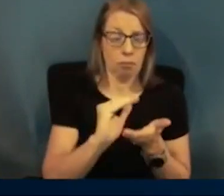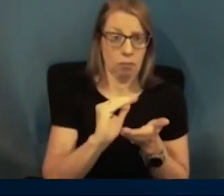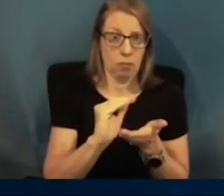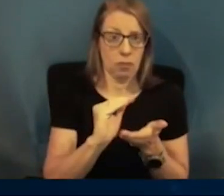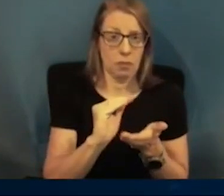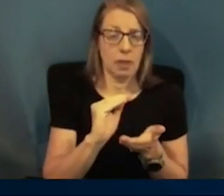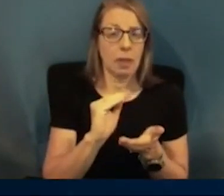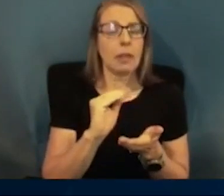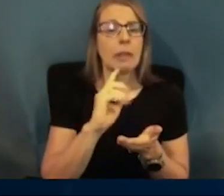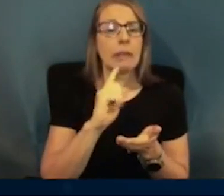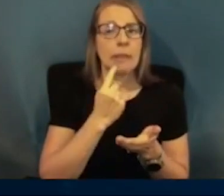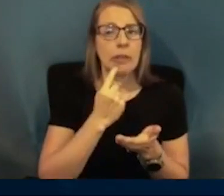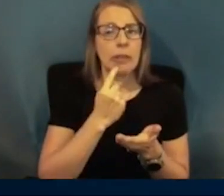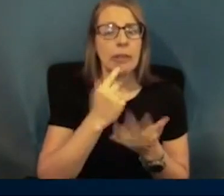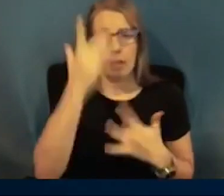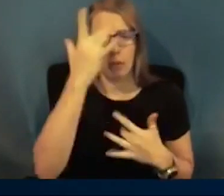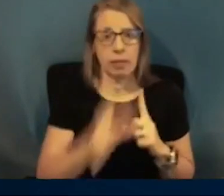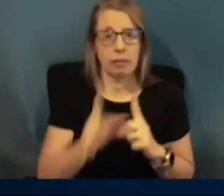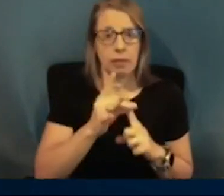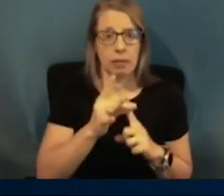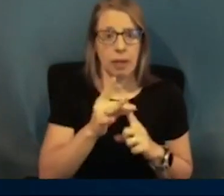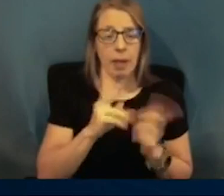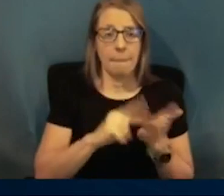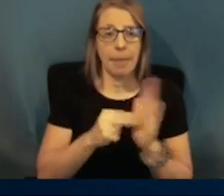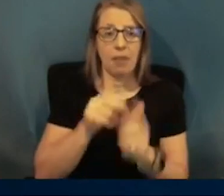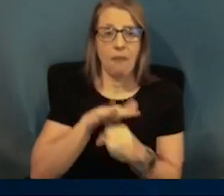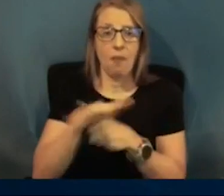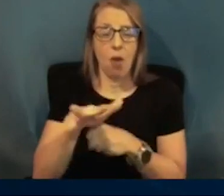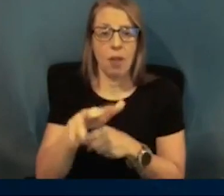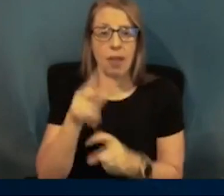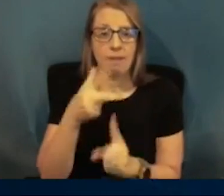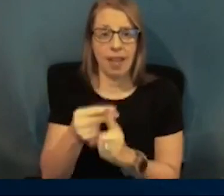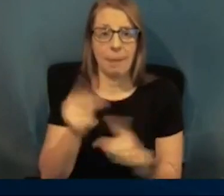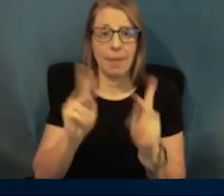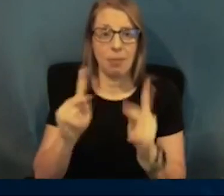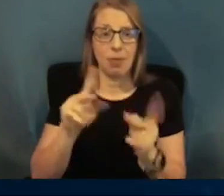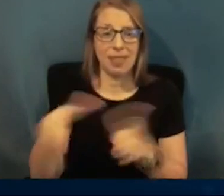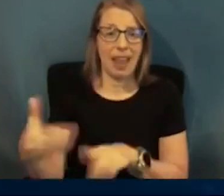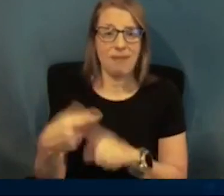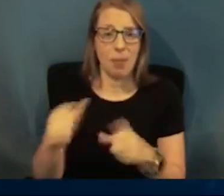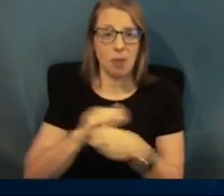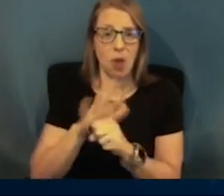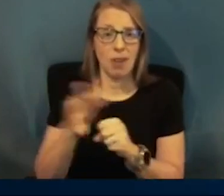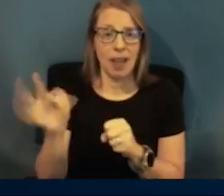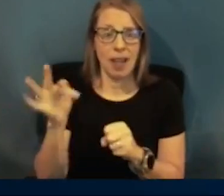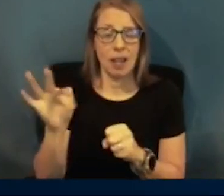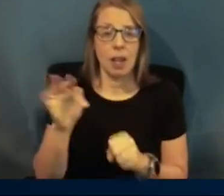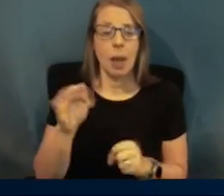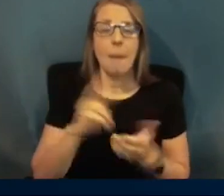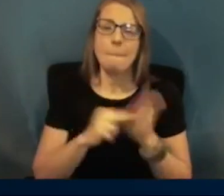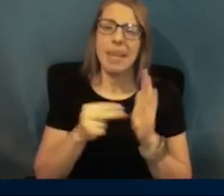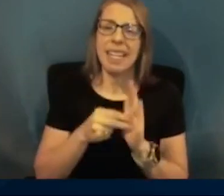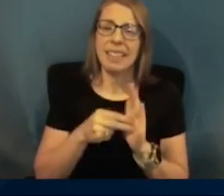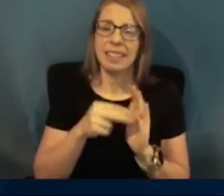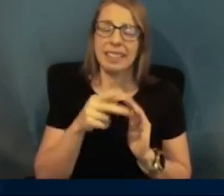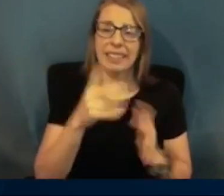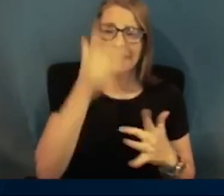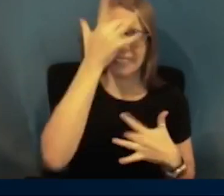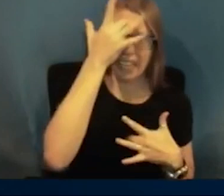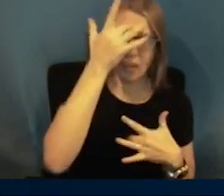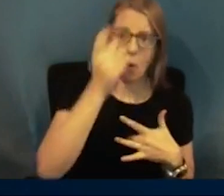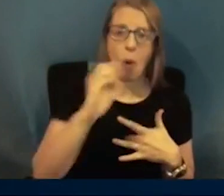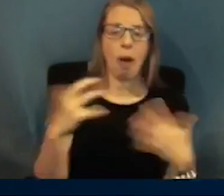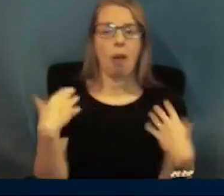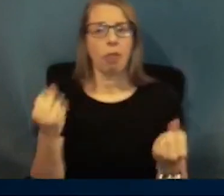Do fully vaccinated people die of COVID-19? Are they otherwise healthy or sick with other chronic conditions too. Yeah,